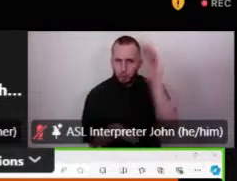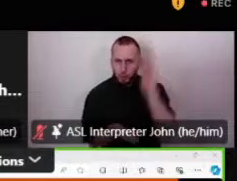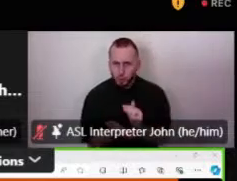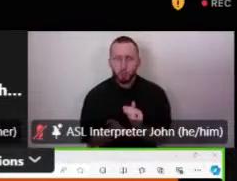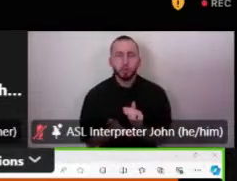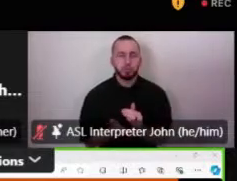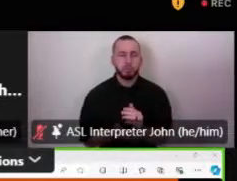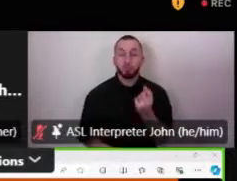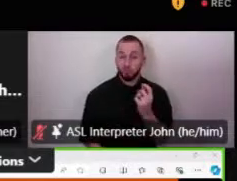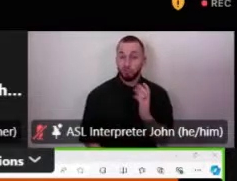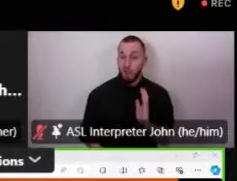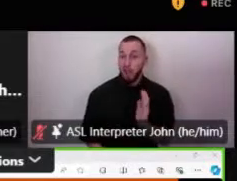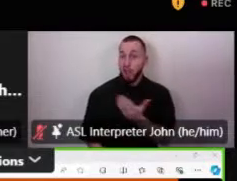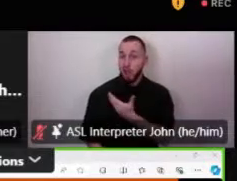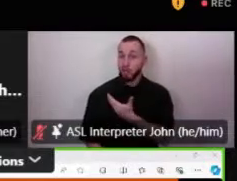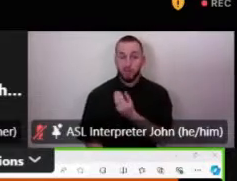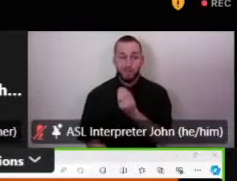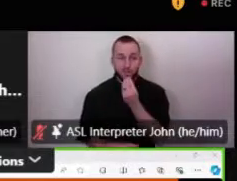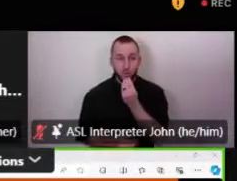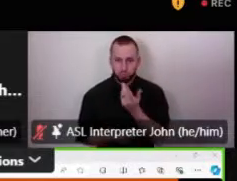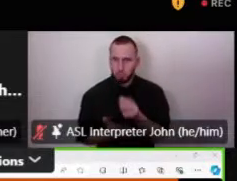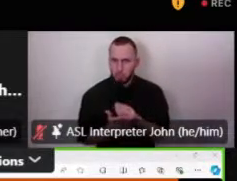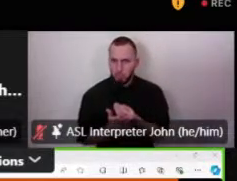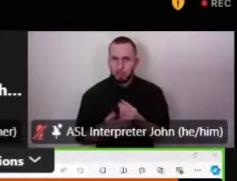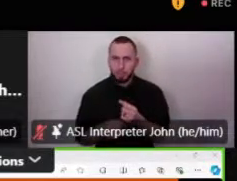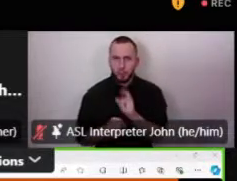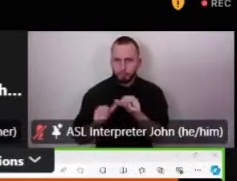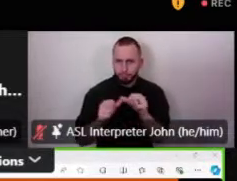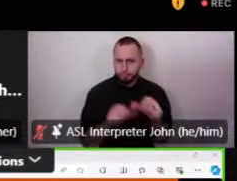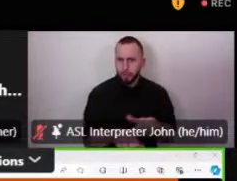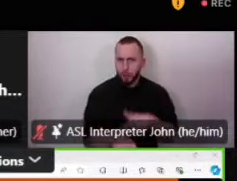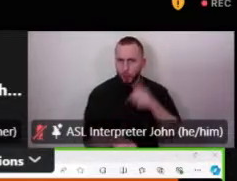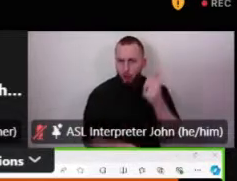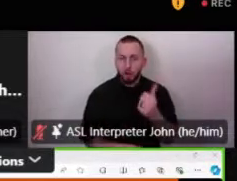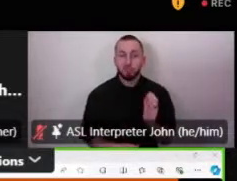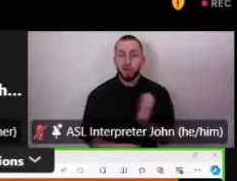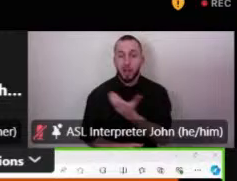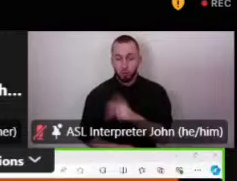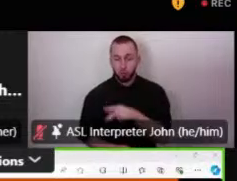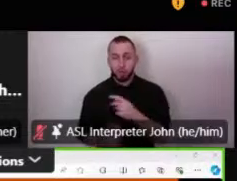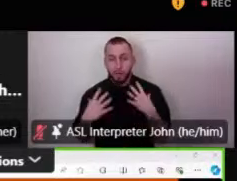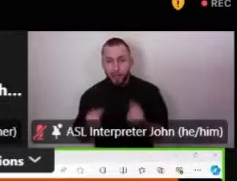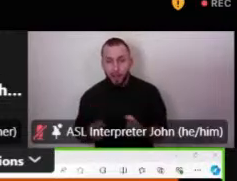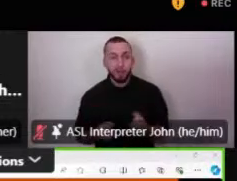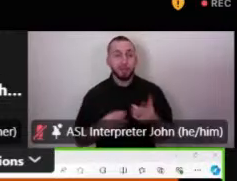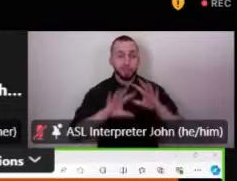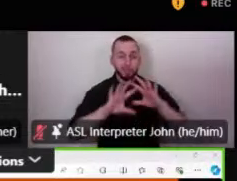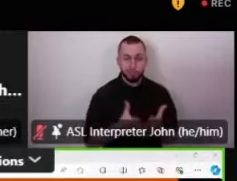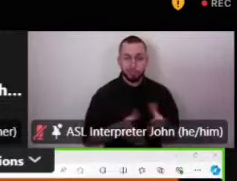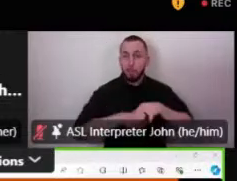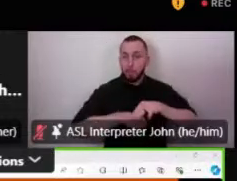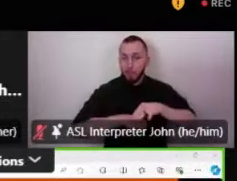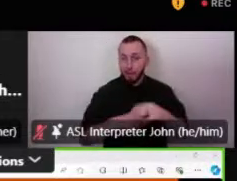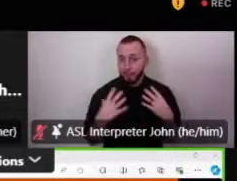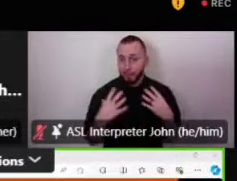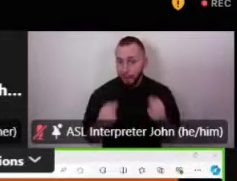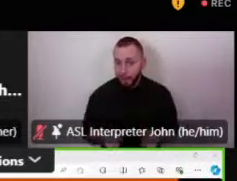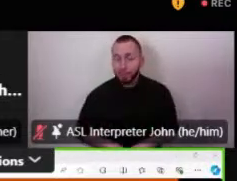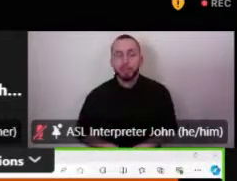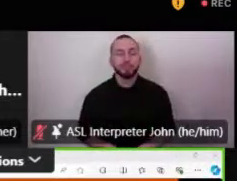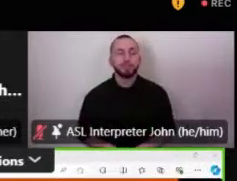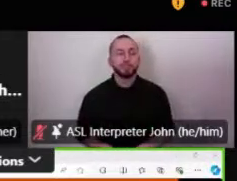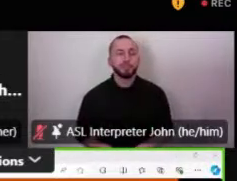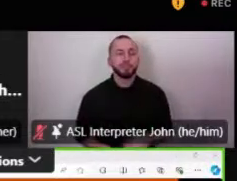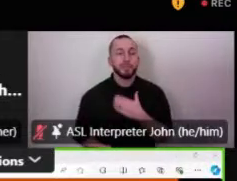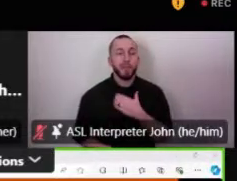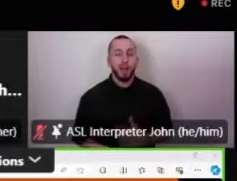our own food dollars while thinking about the health of ourselves and the planet. And then Hungry Harvest also